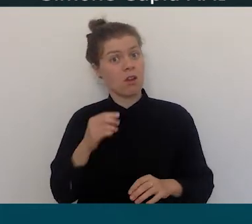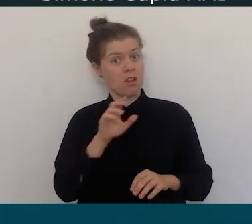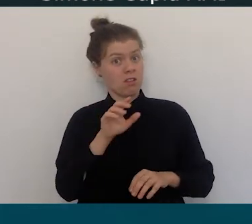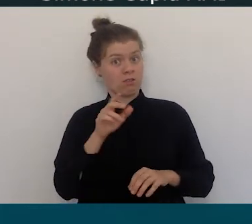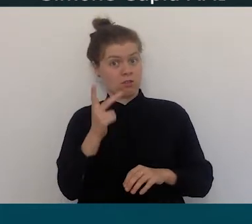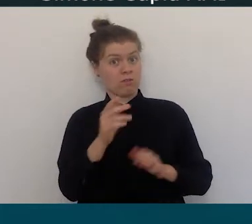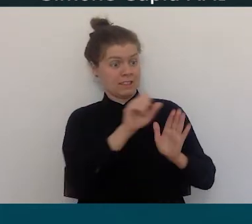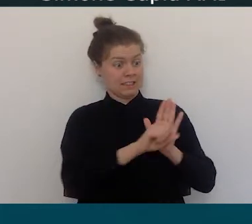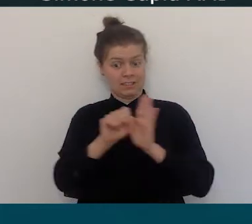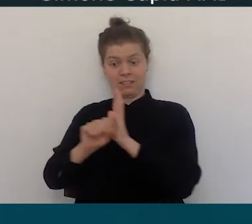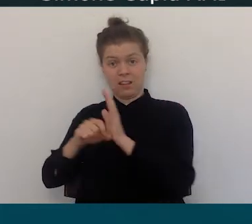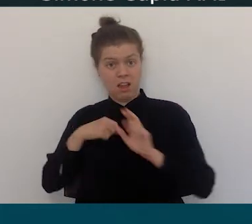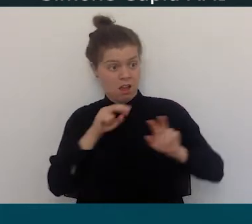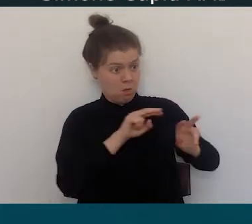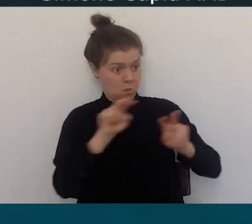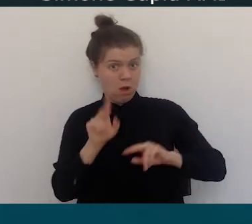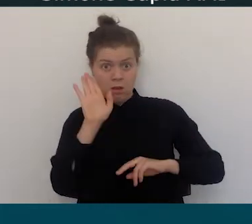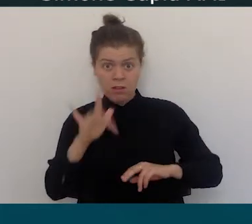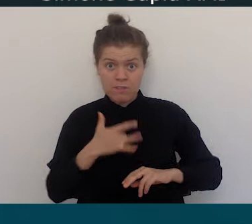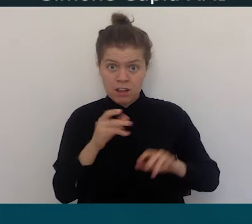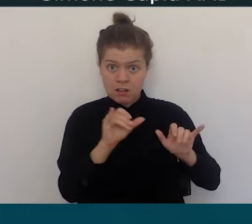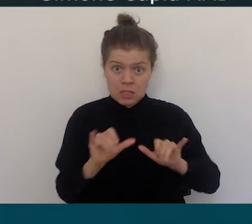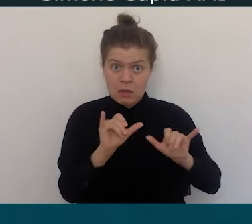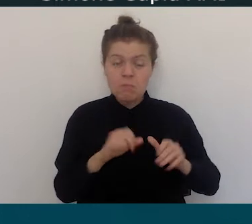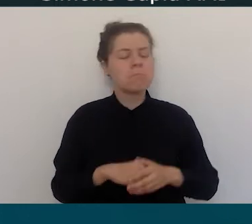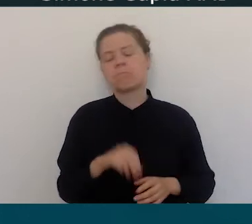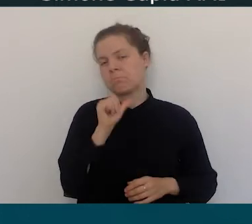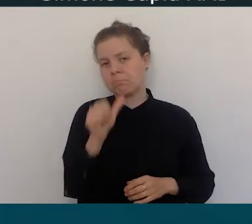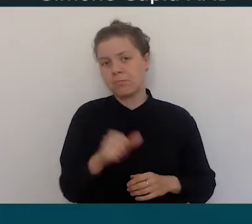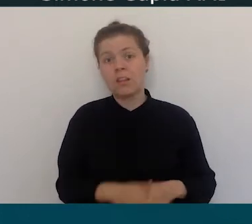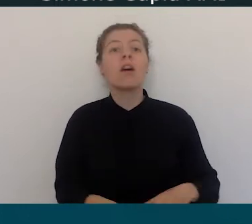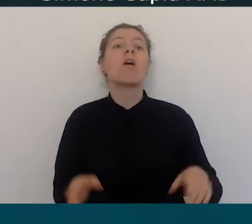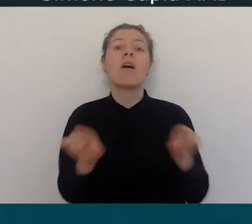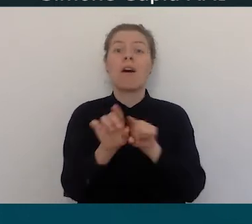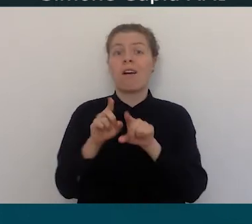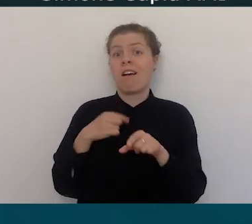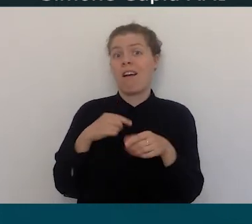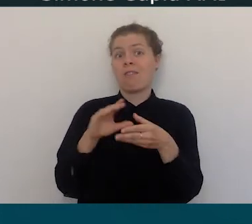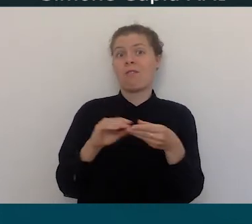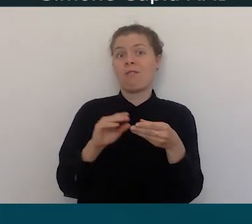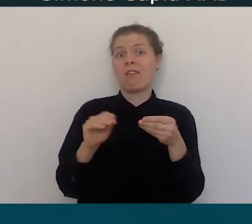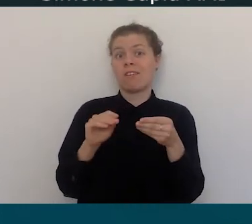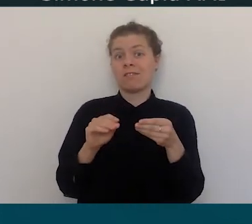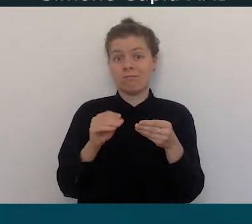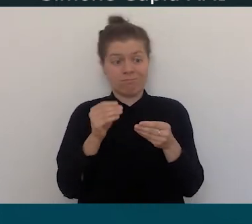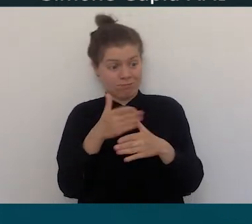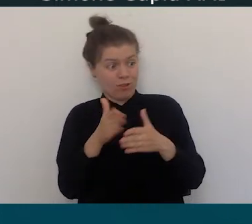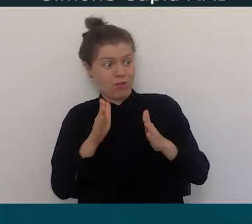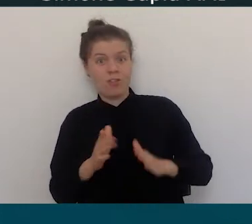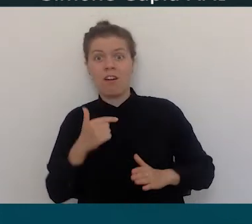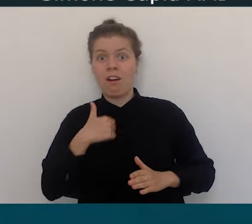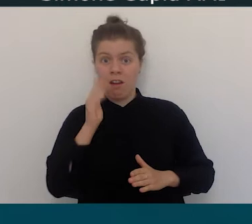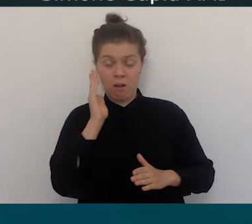those potential scenes the same way. So as a storyteller, I'm also not going to tell those 3 stories the exact same